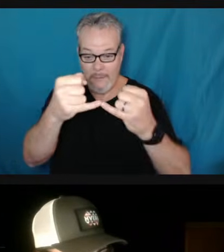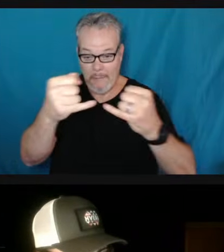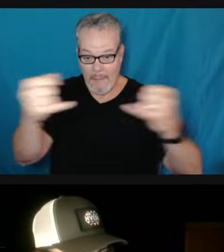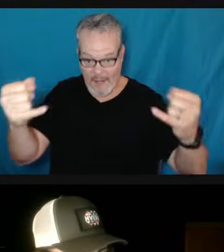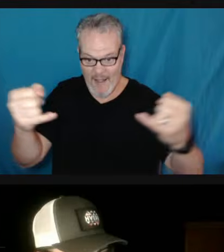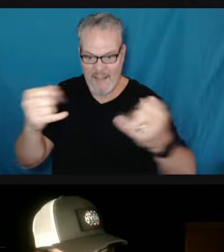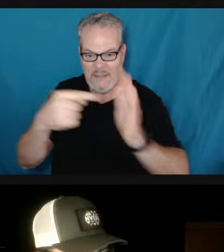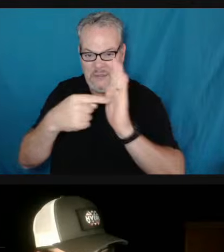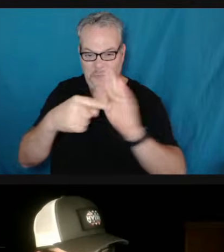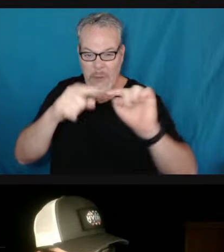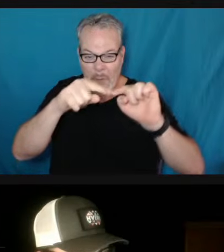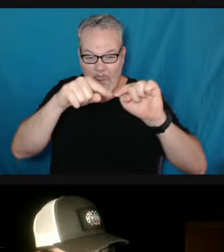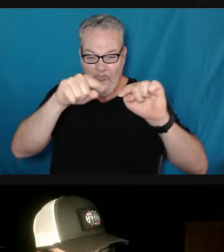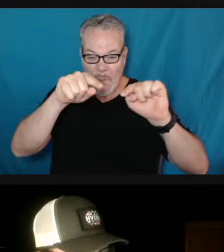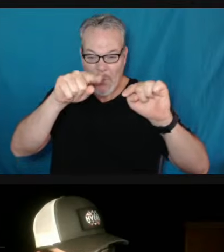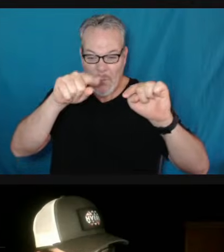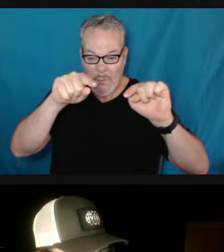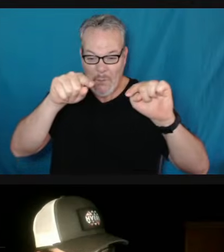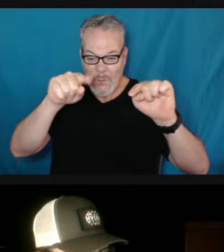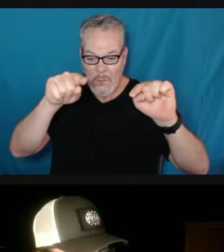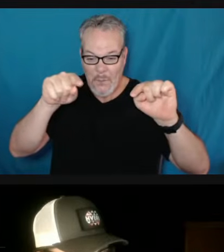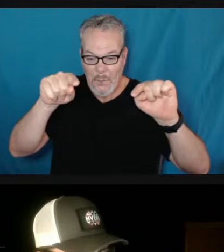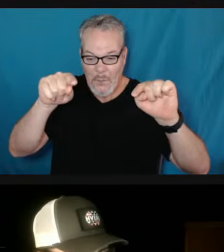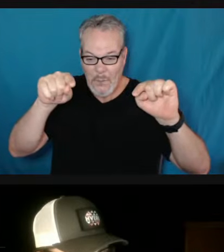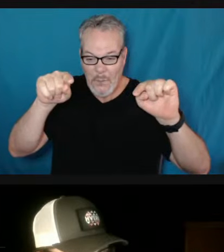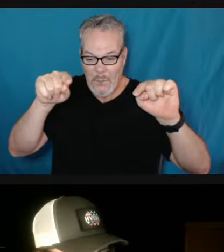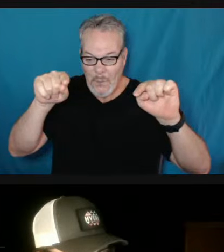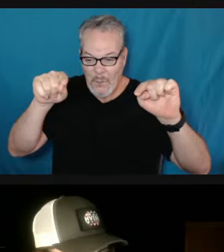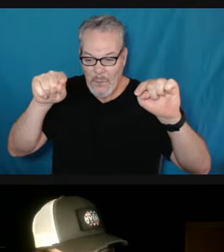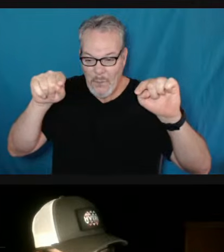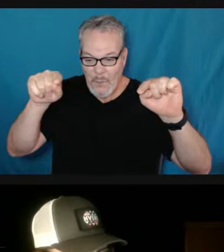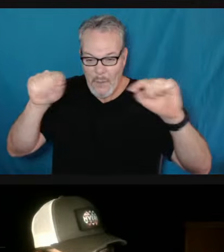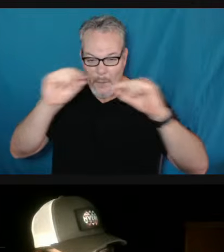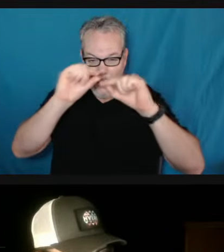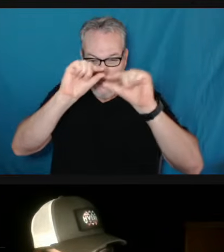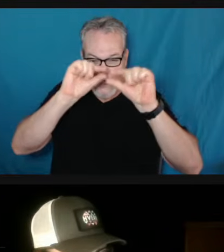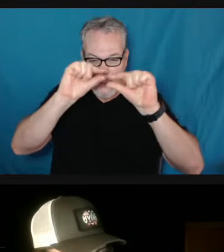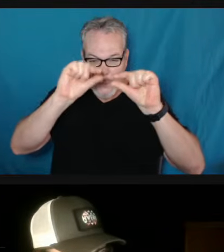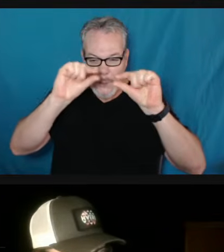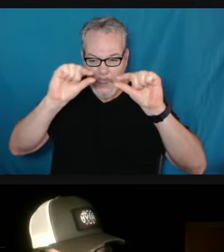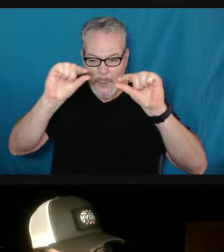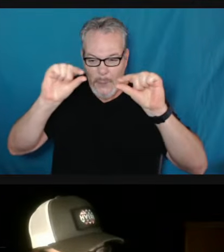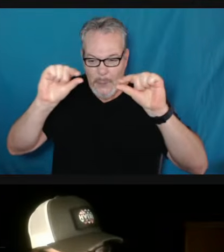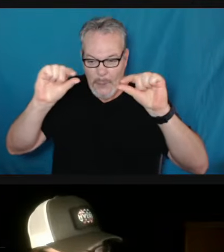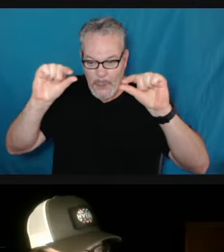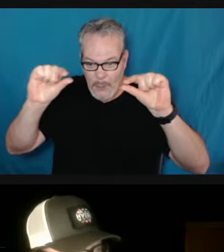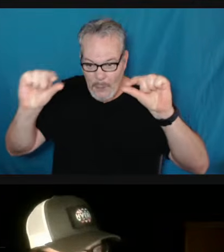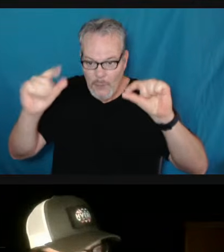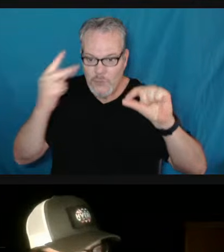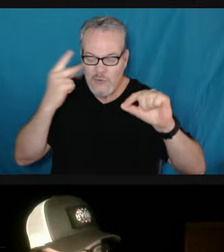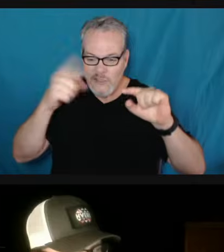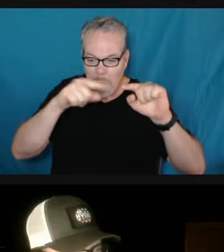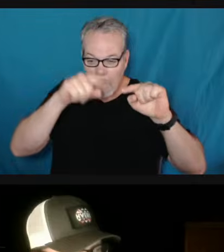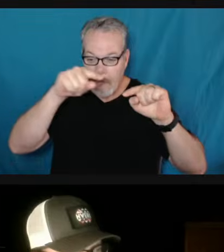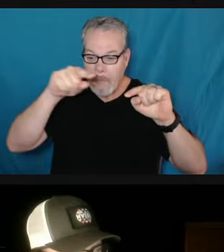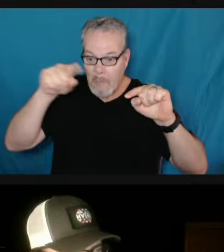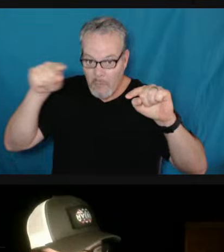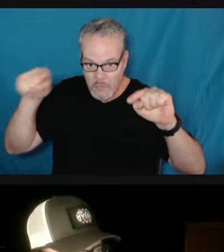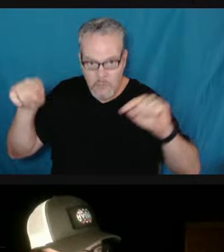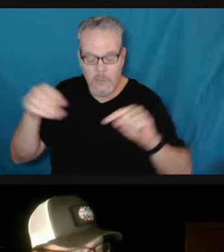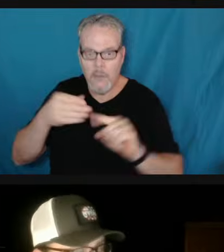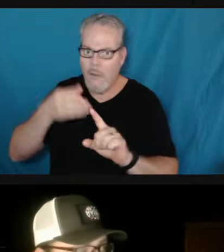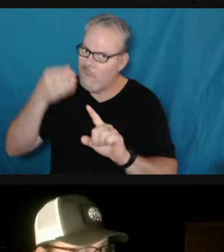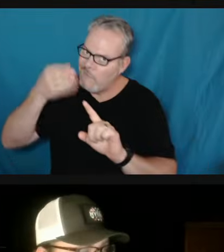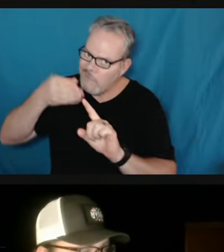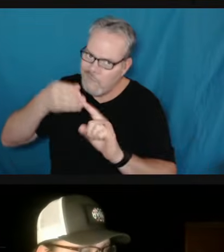in particular does show these little inflationary bumps of this kind of rate, especially when there's rainfall in the area. And as we've